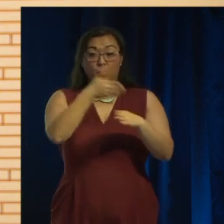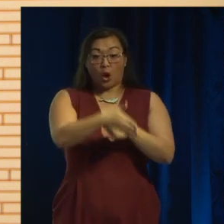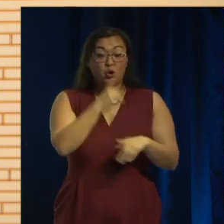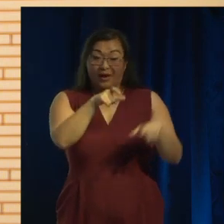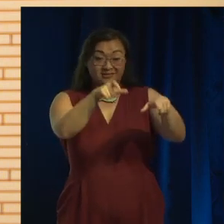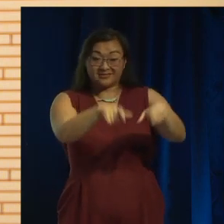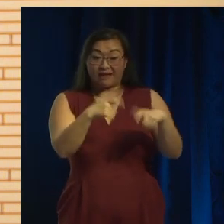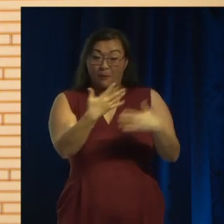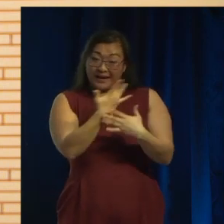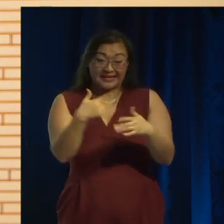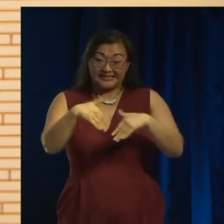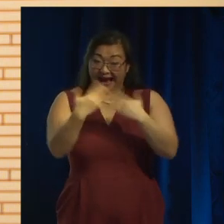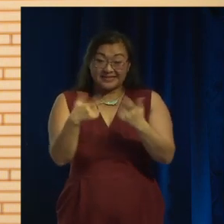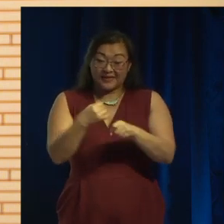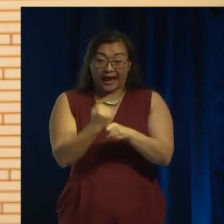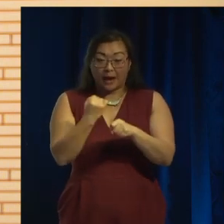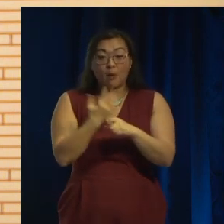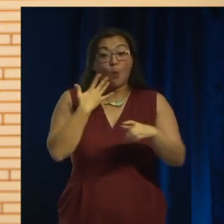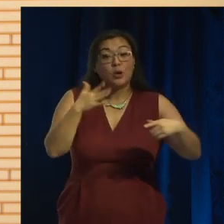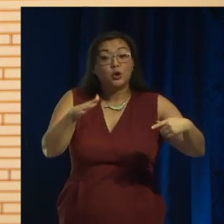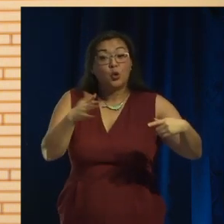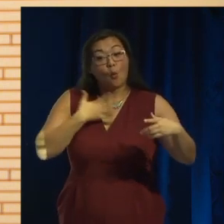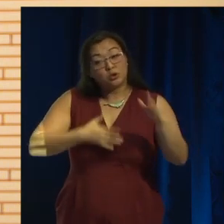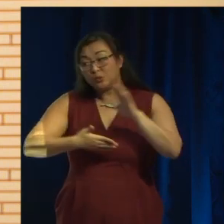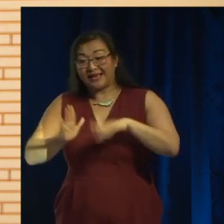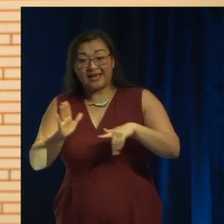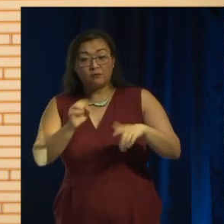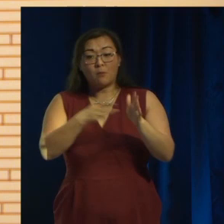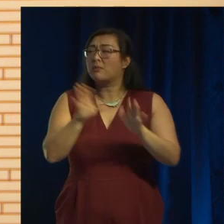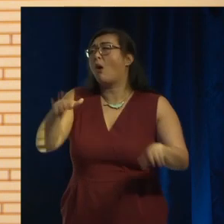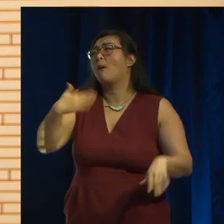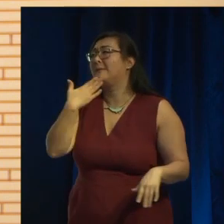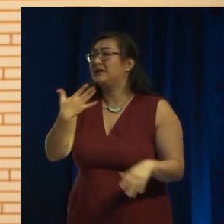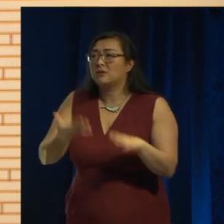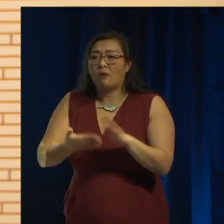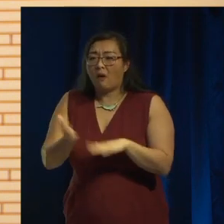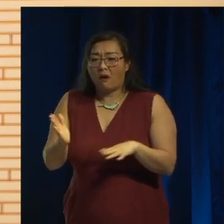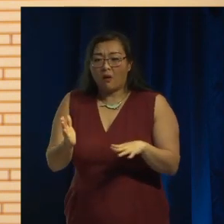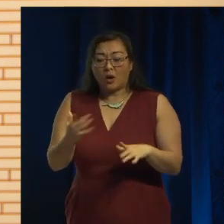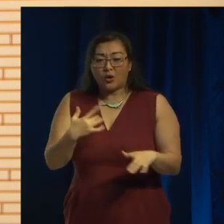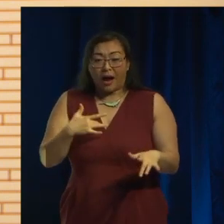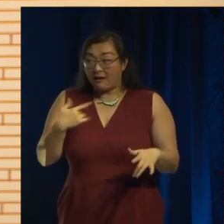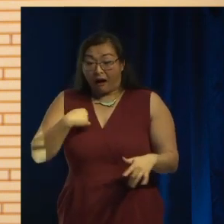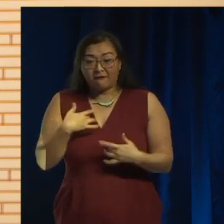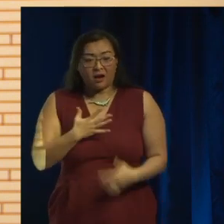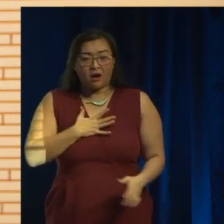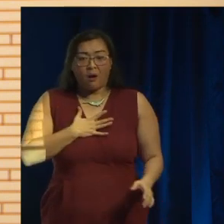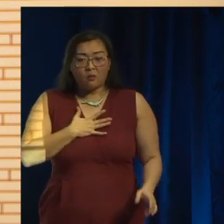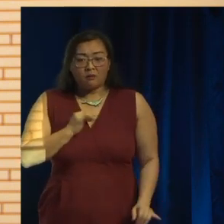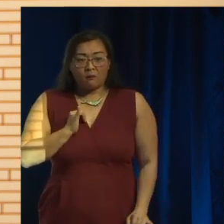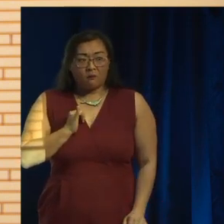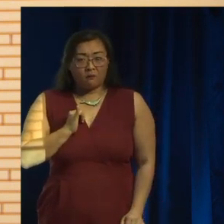and over again. And I just wanted to play that game, honestly, like as great as Undertale is in general.